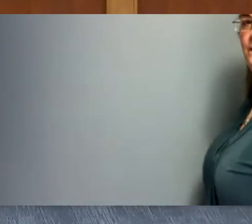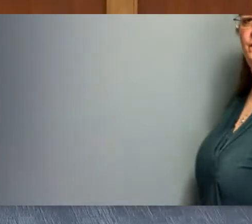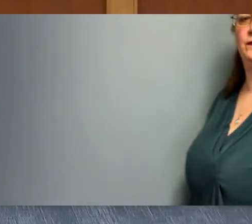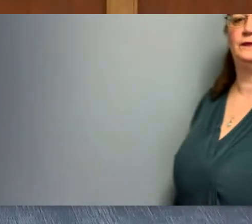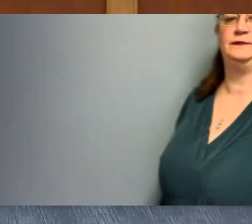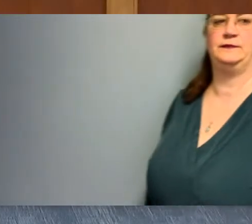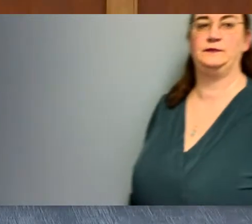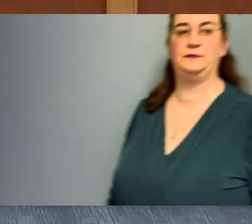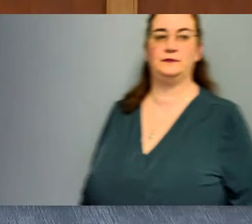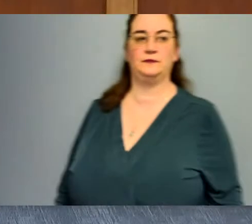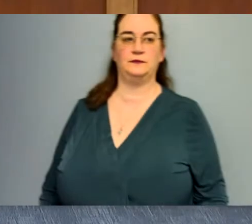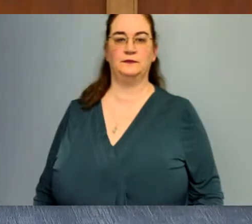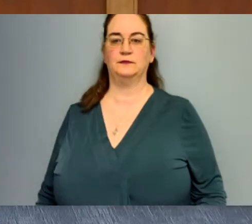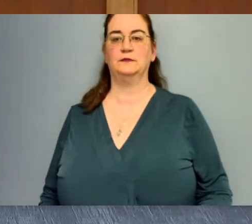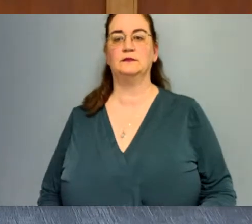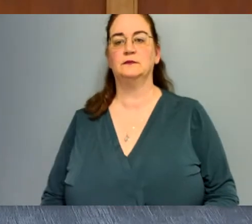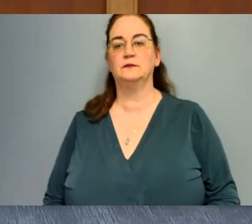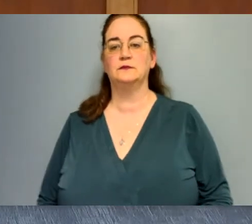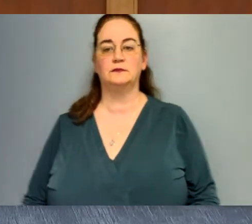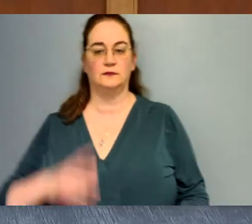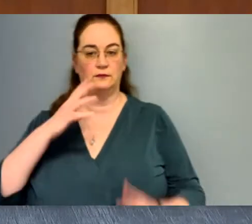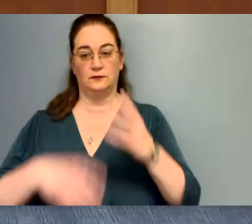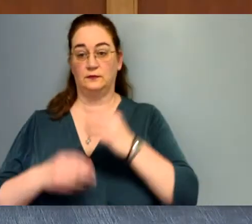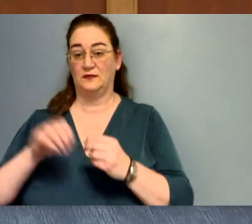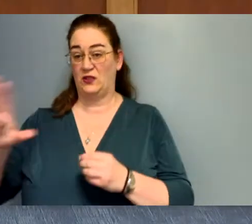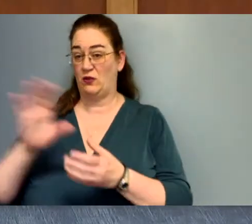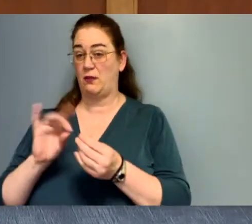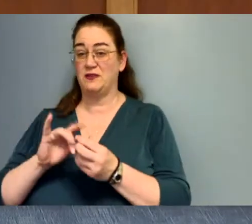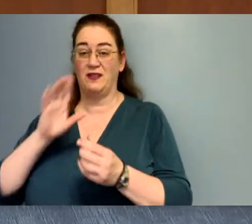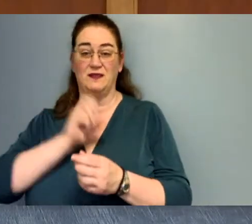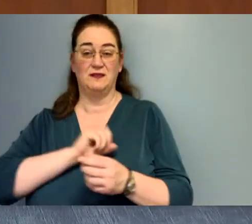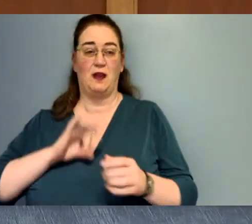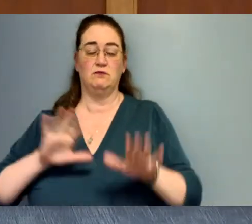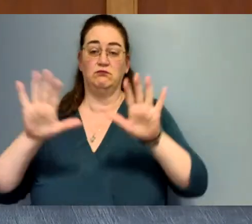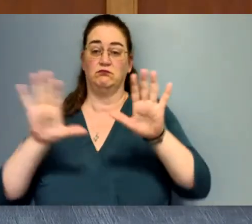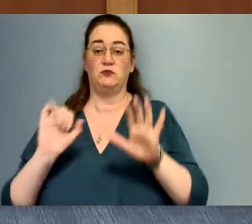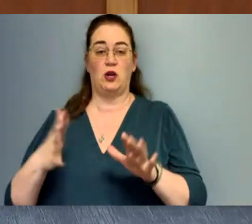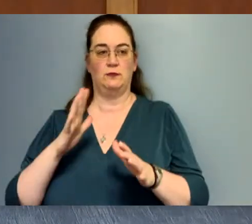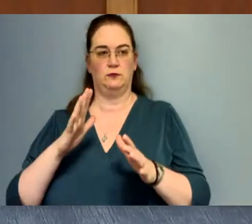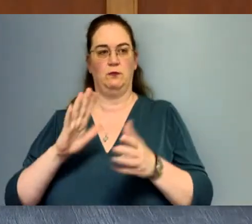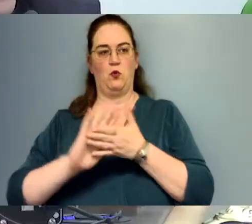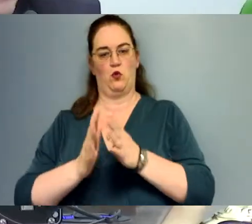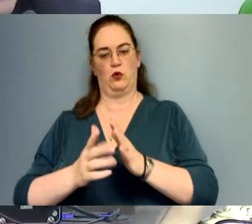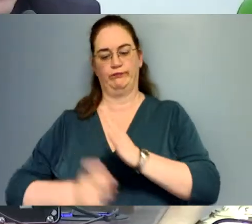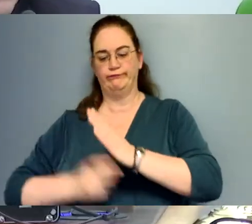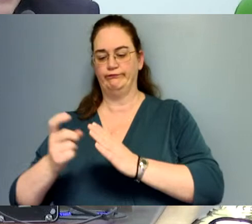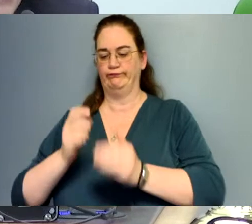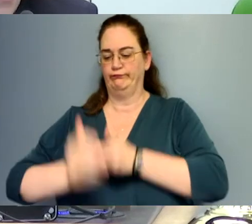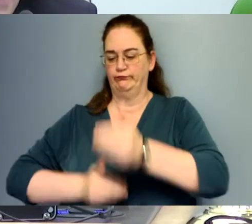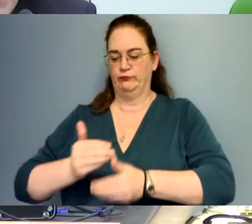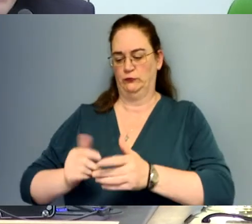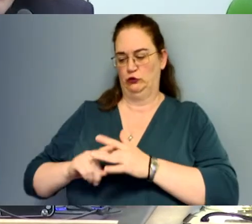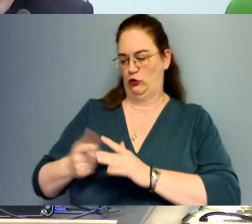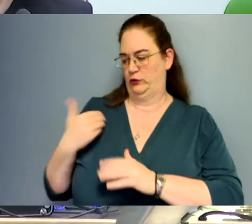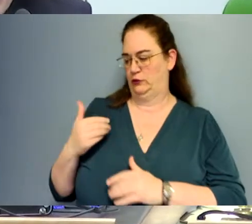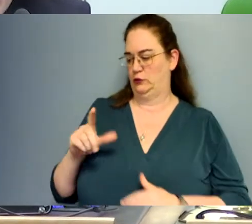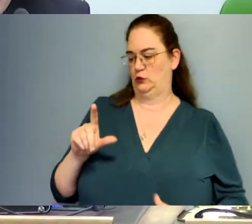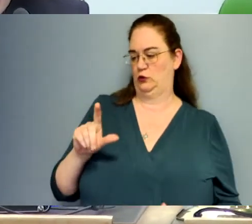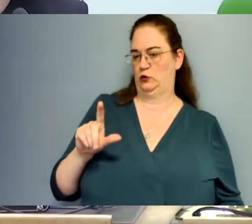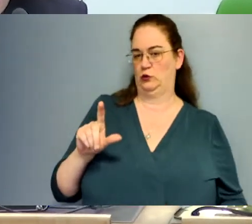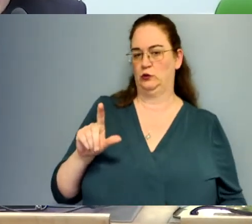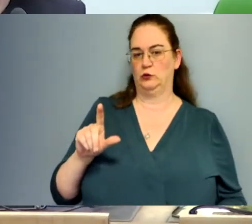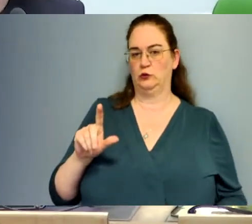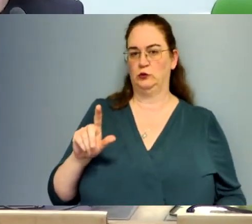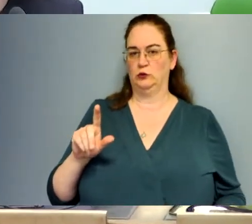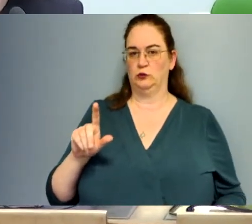I will just echo your comments there. I think the staff has done a great job to automating the office procedures since 2020. And